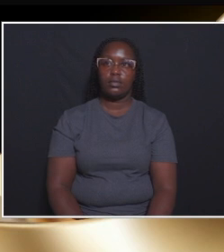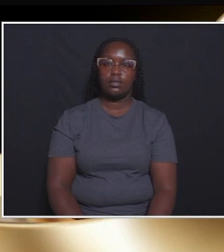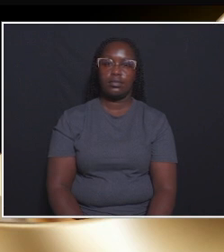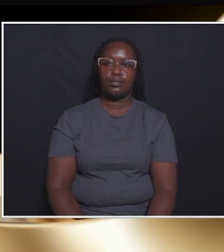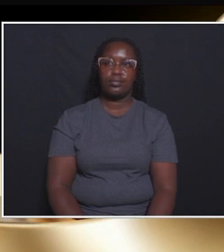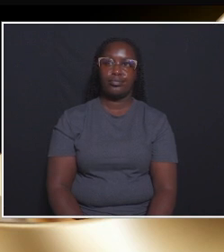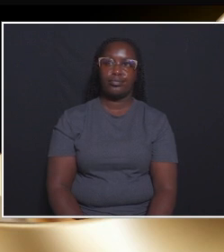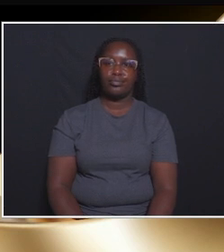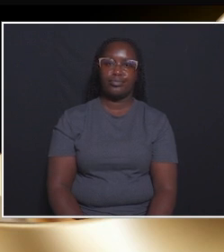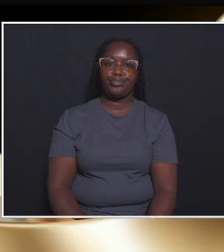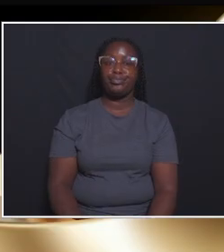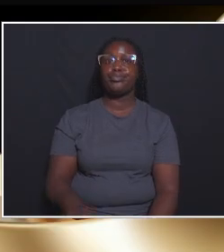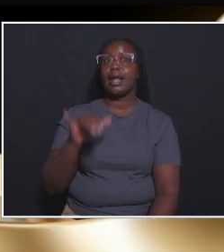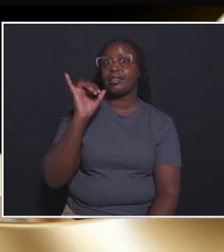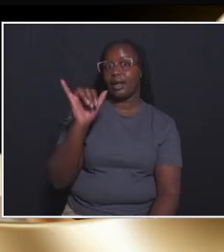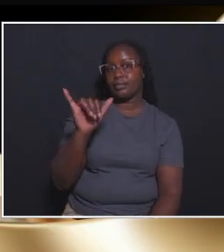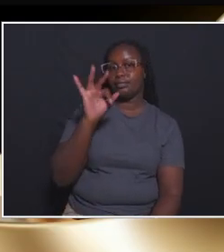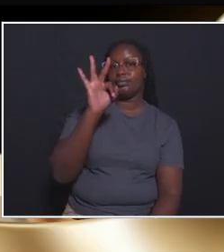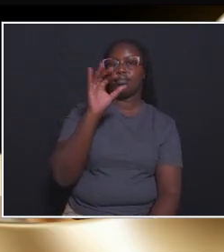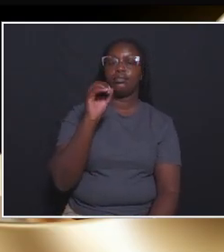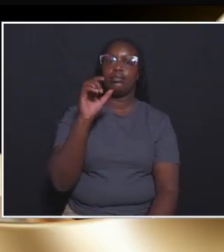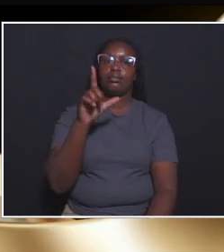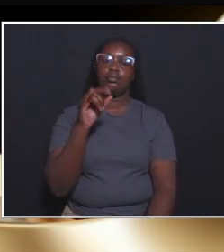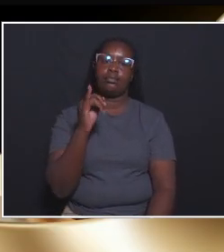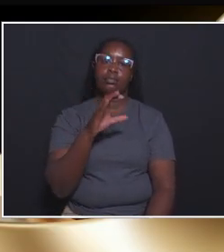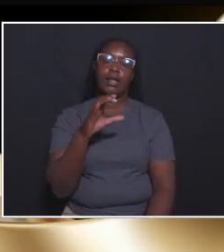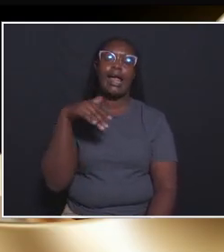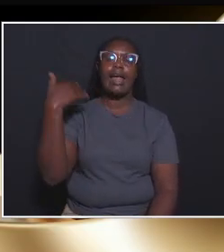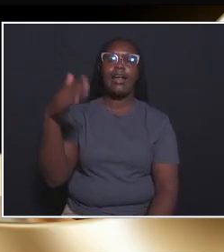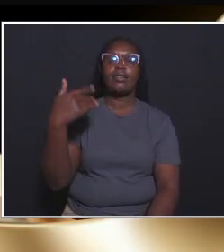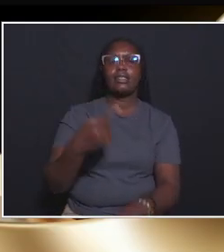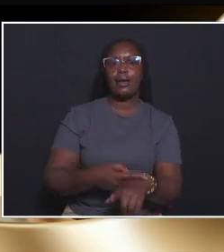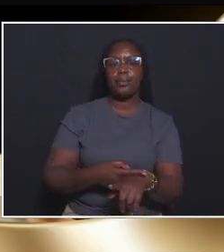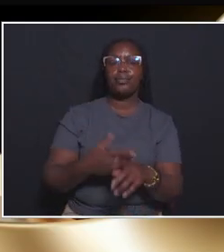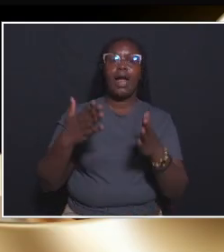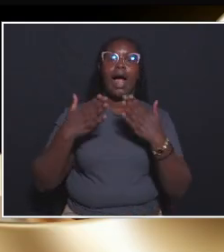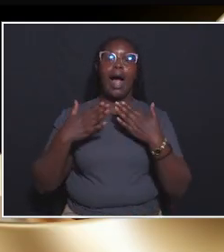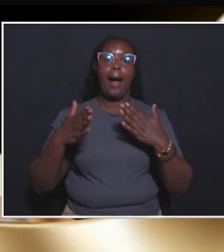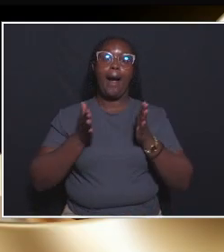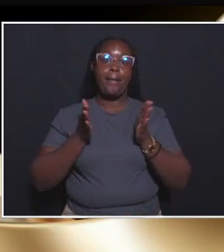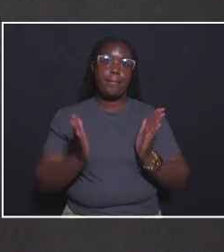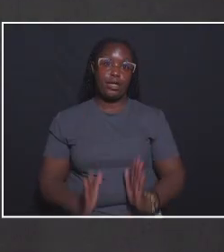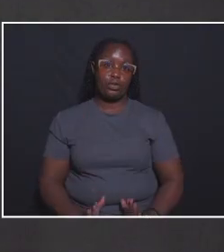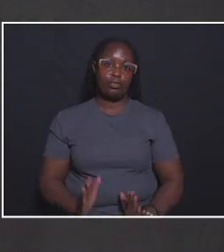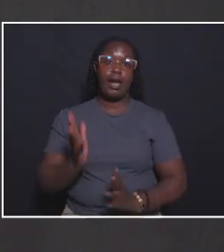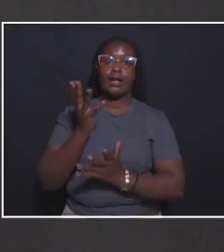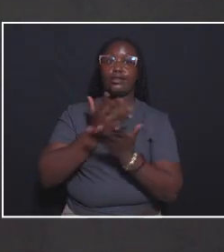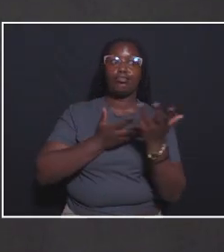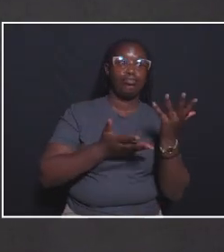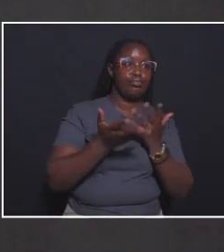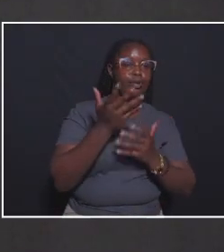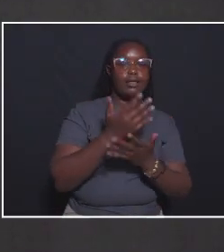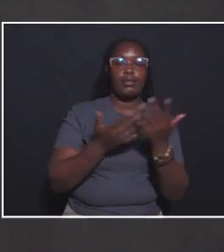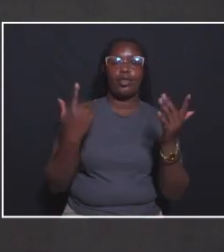Okay, so that's Foley. So every time a human being is having an interaction, we do Foley.